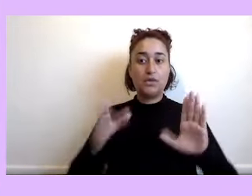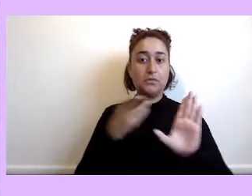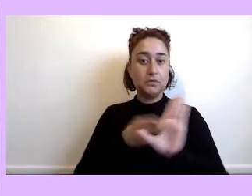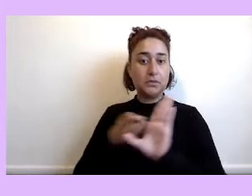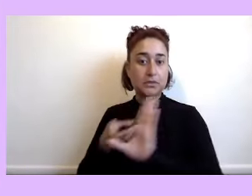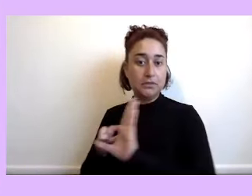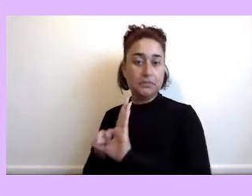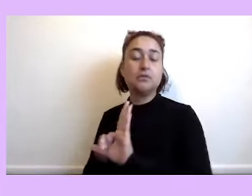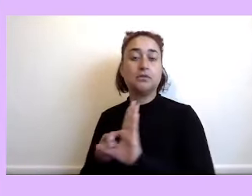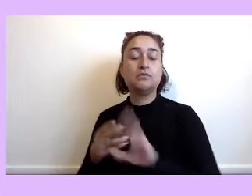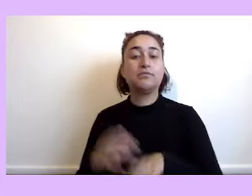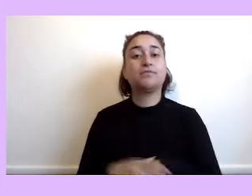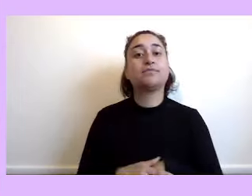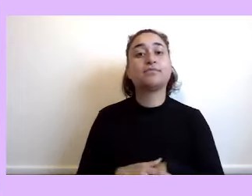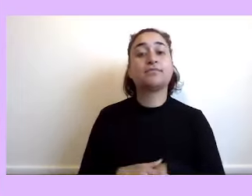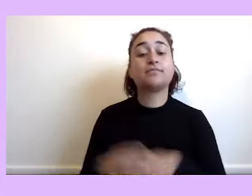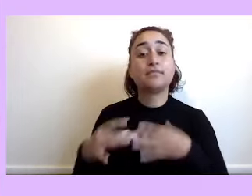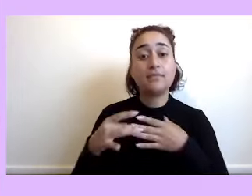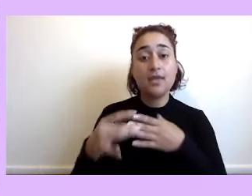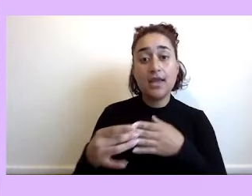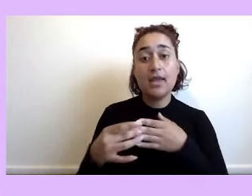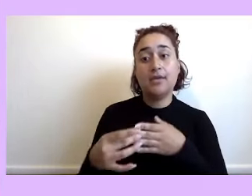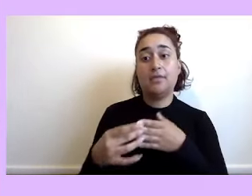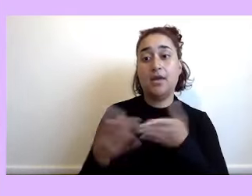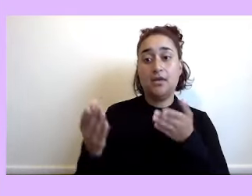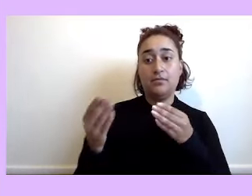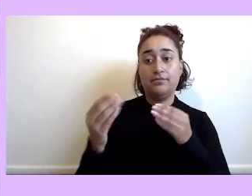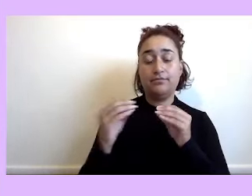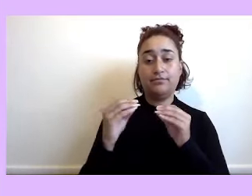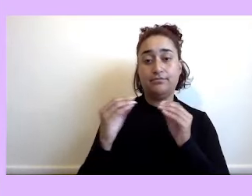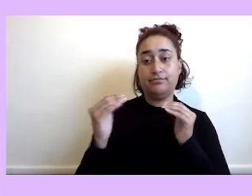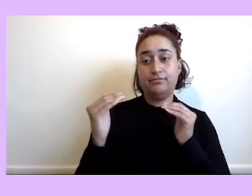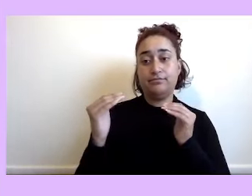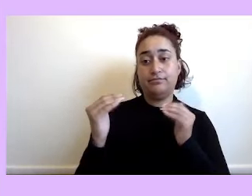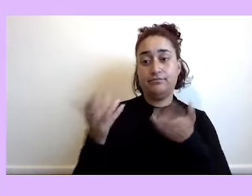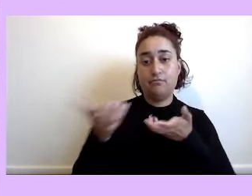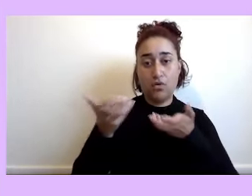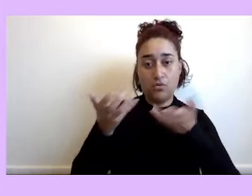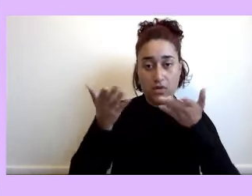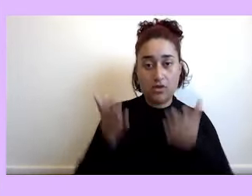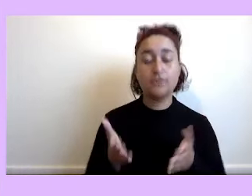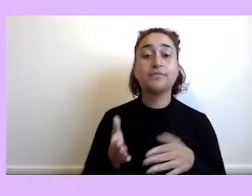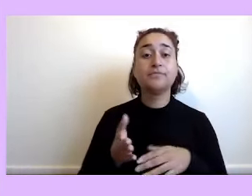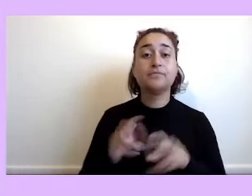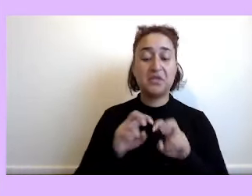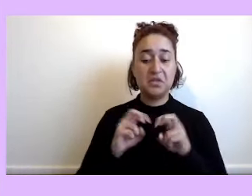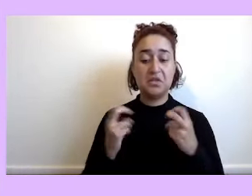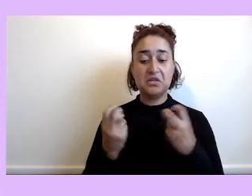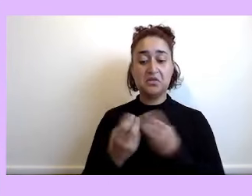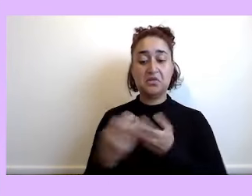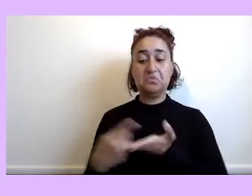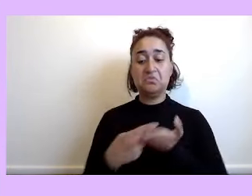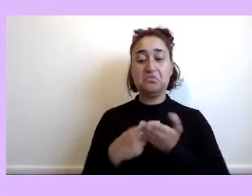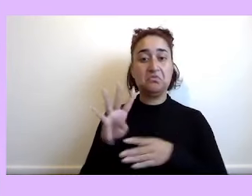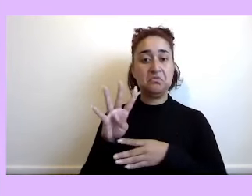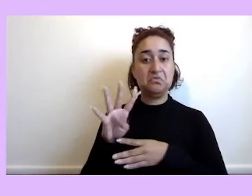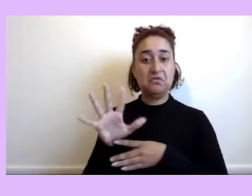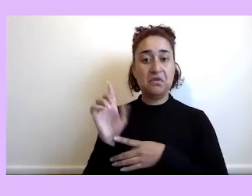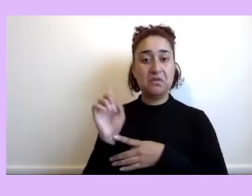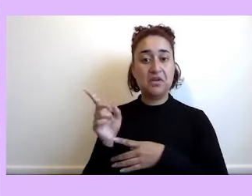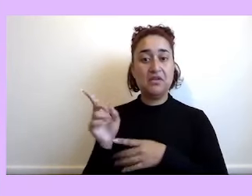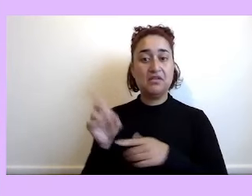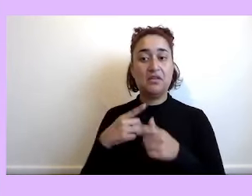room. Guided by a moderator, the inner circle speaks in conversation for about 45 minutes, while the outer circle